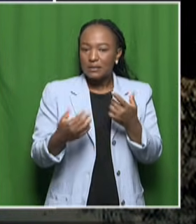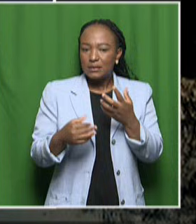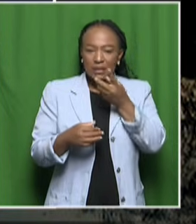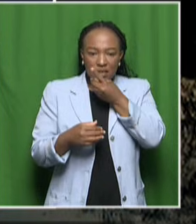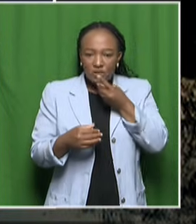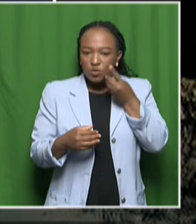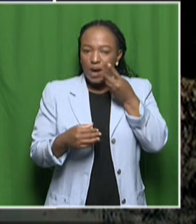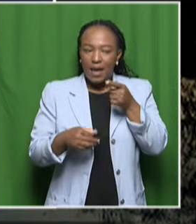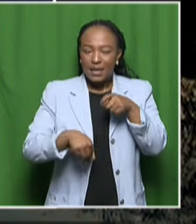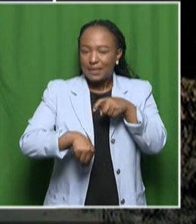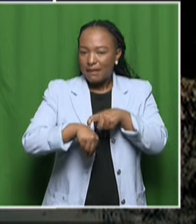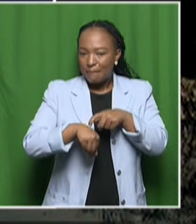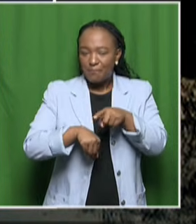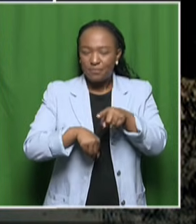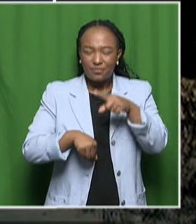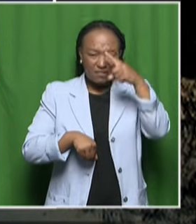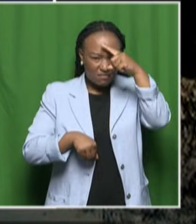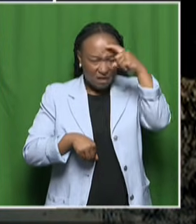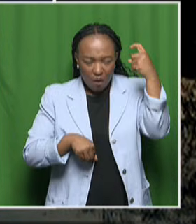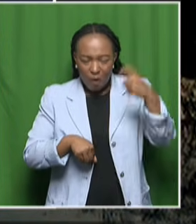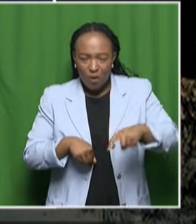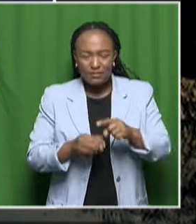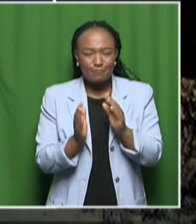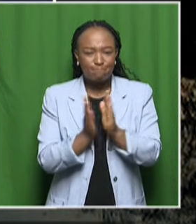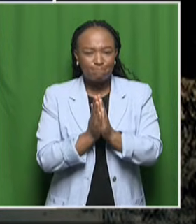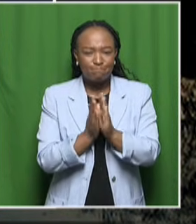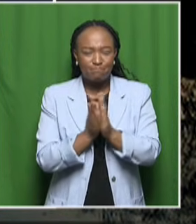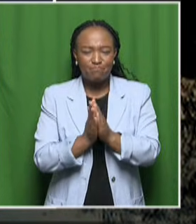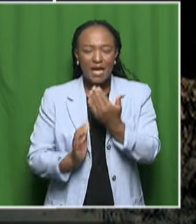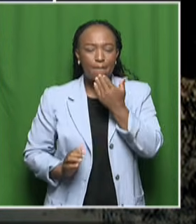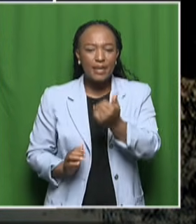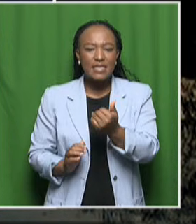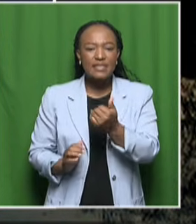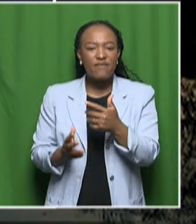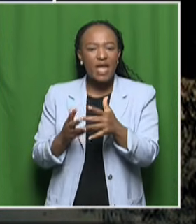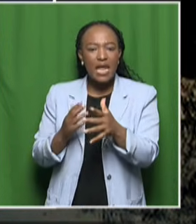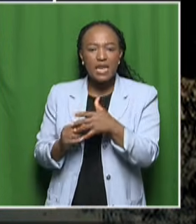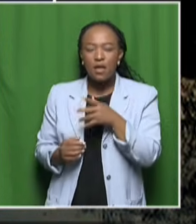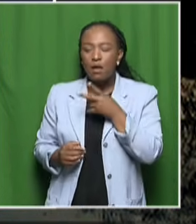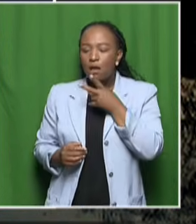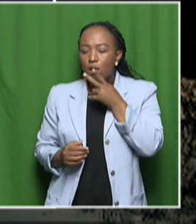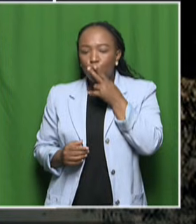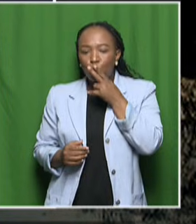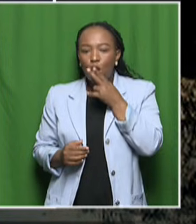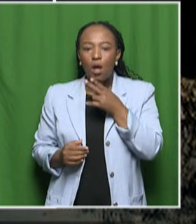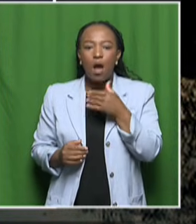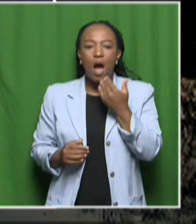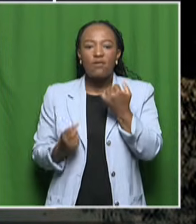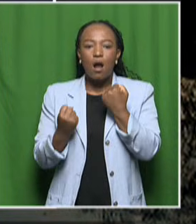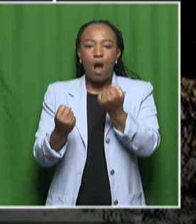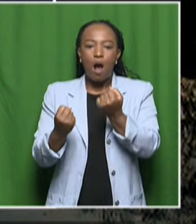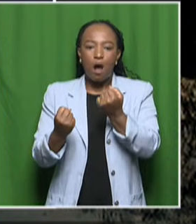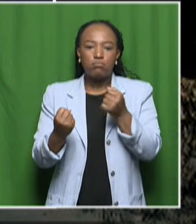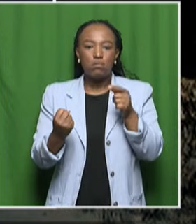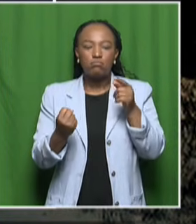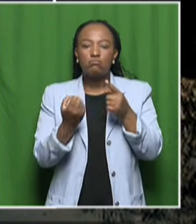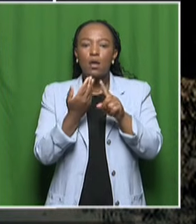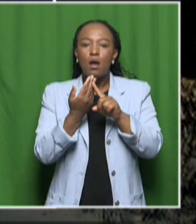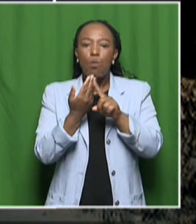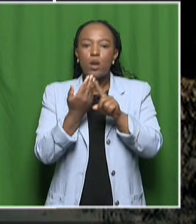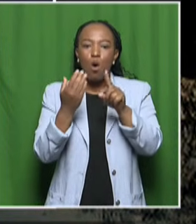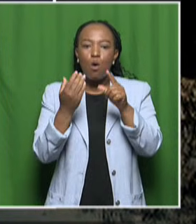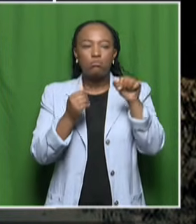hot berg winds, so please, no open fires. Please don't throw your cigarette butts out the window. Glass bottles, don't throw